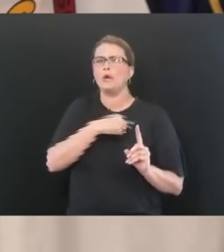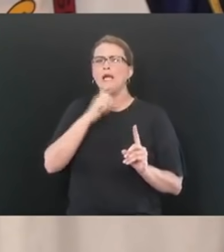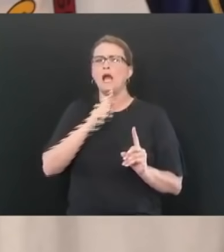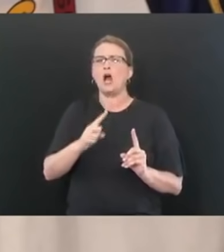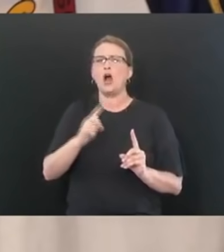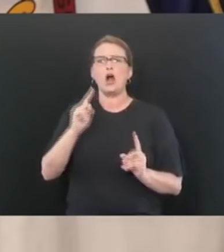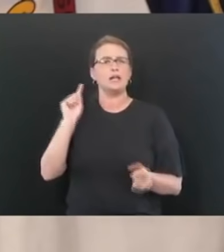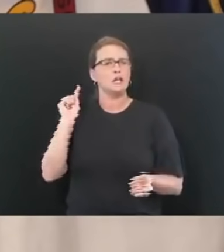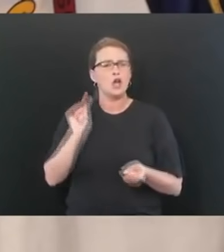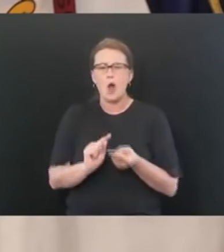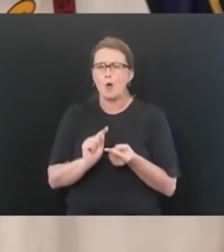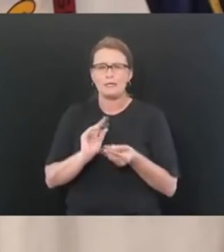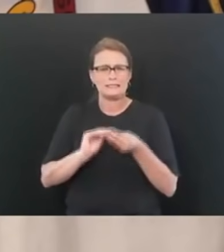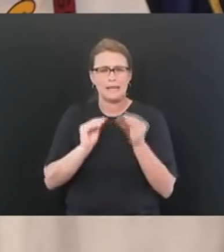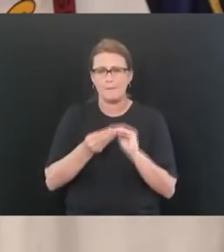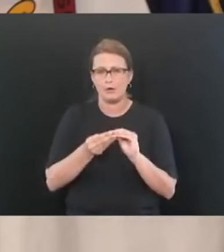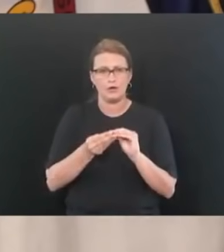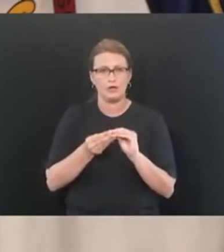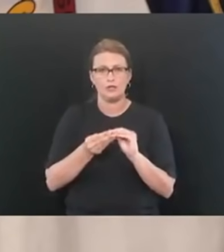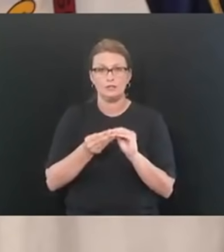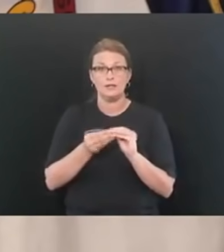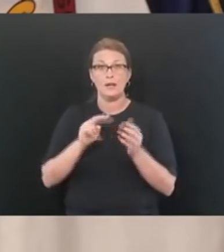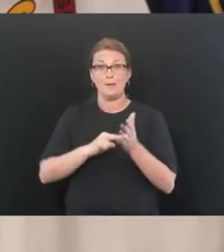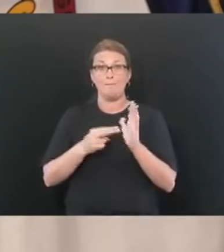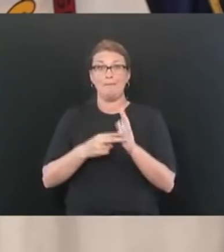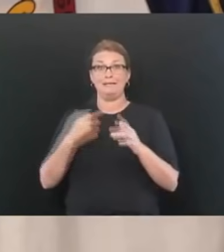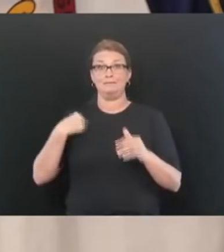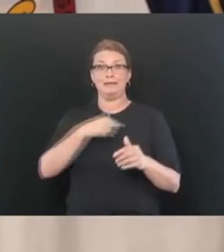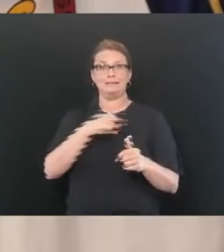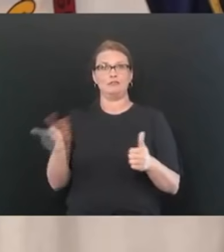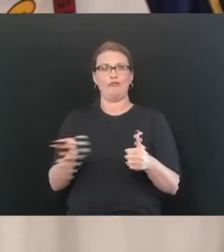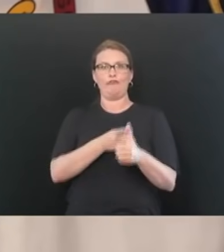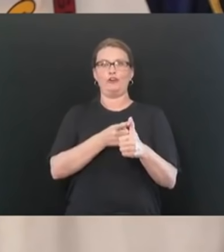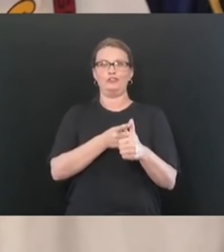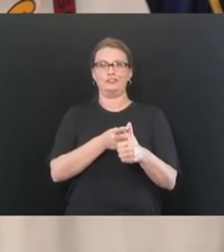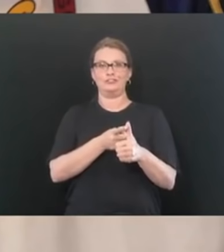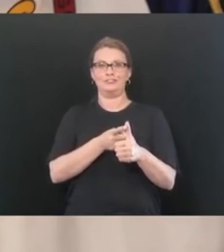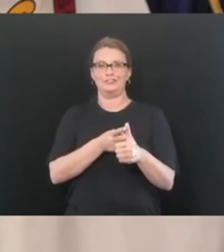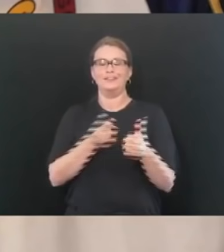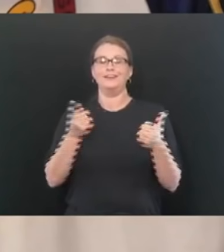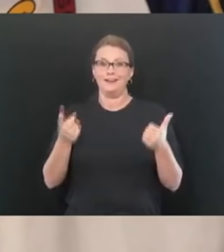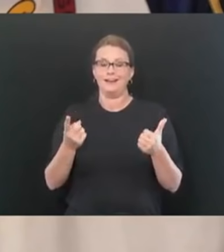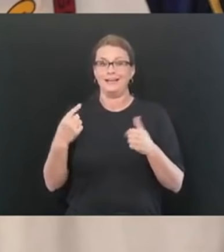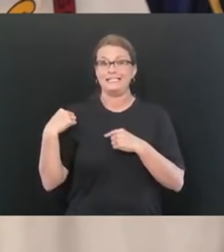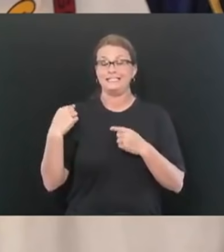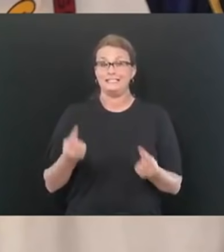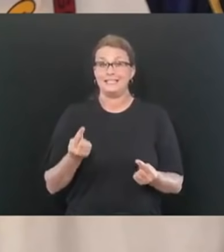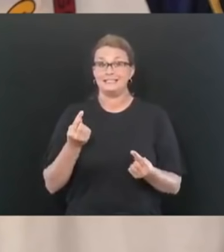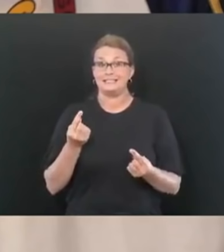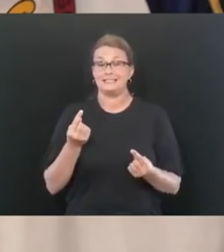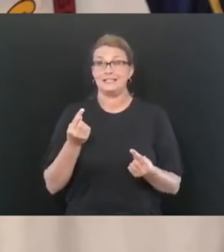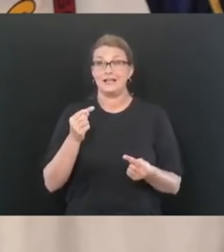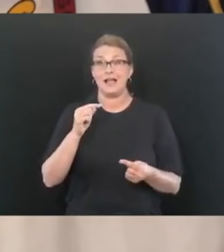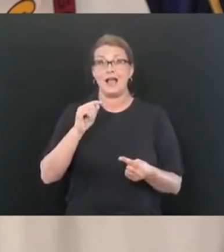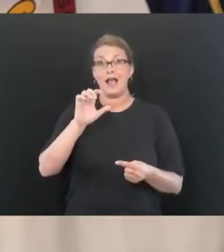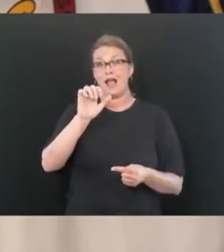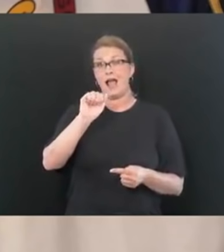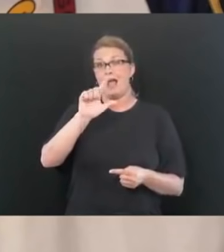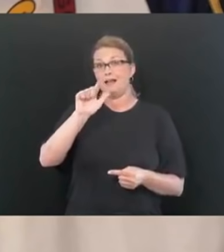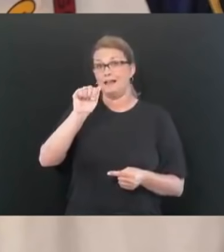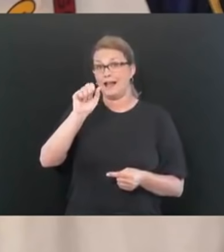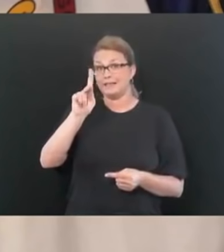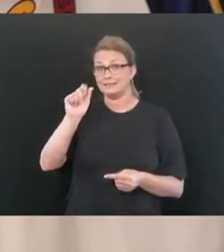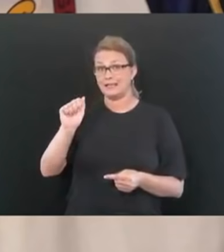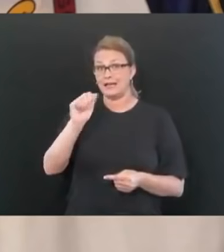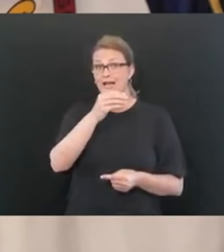which meant we were the first in the nation. I think, since that time, Alaska and Montana had a